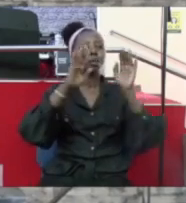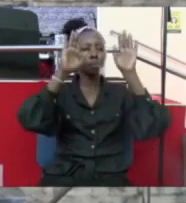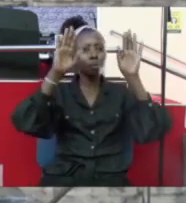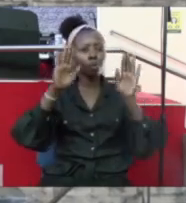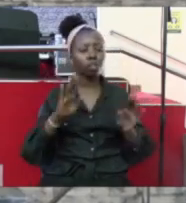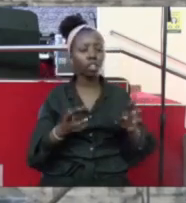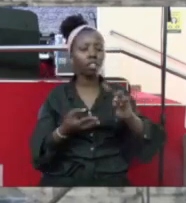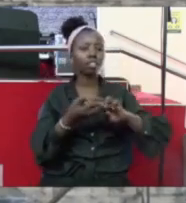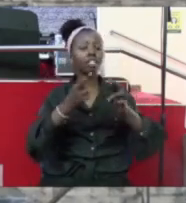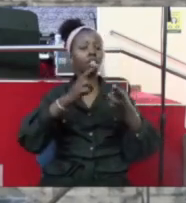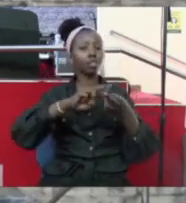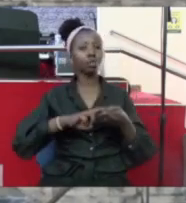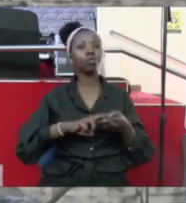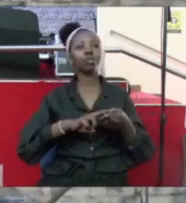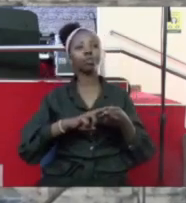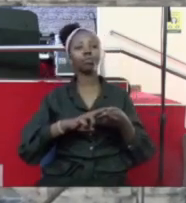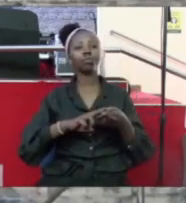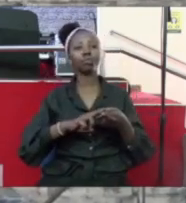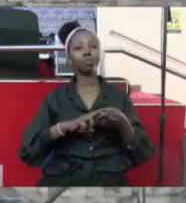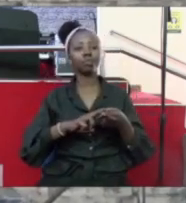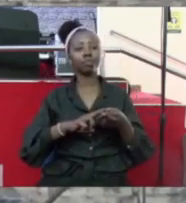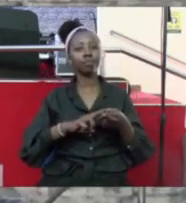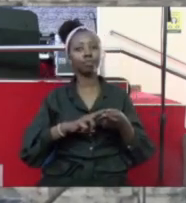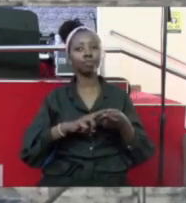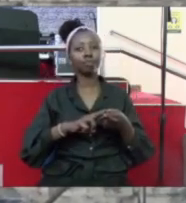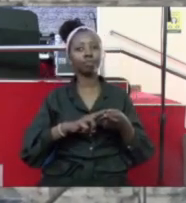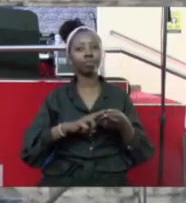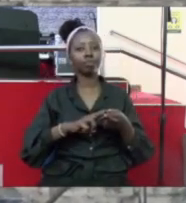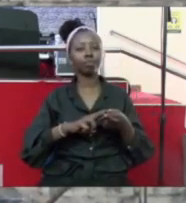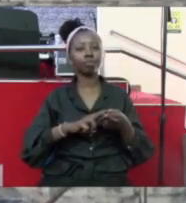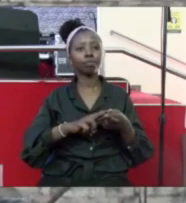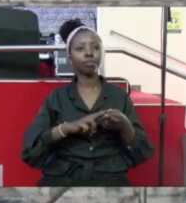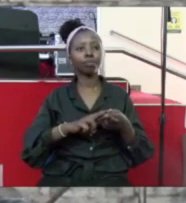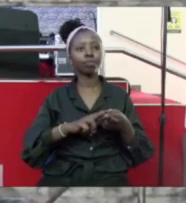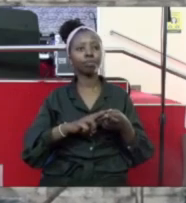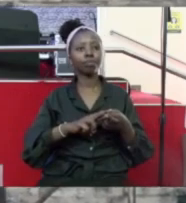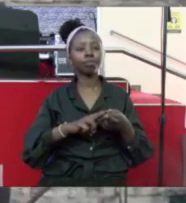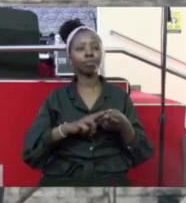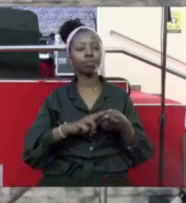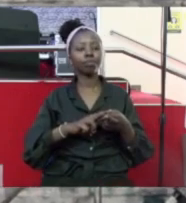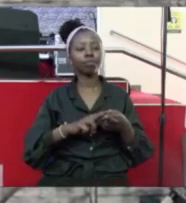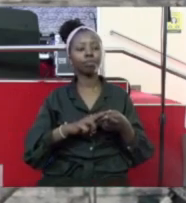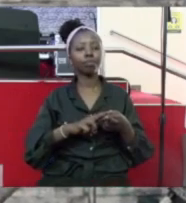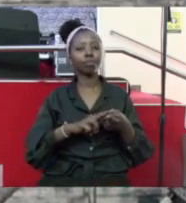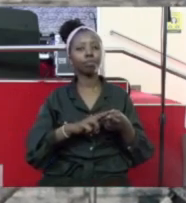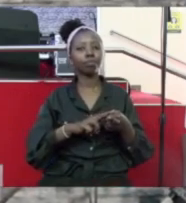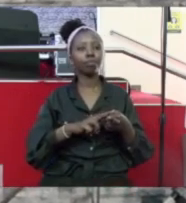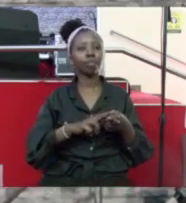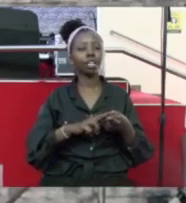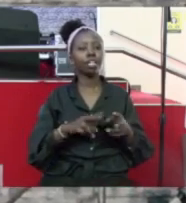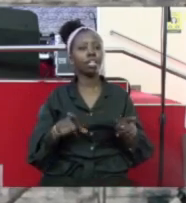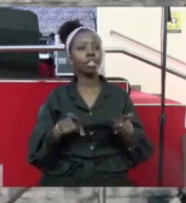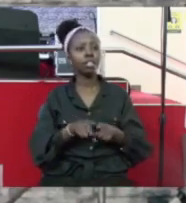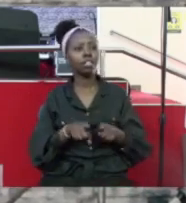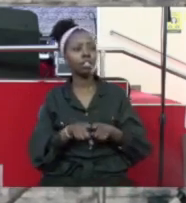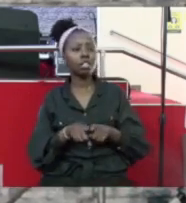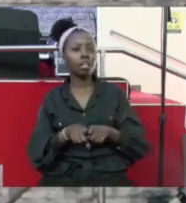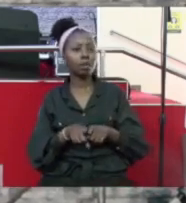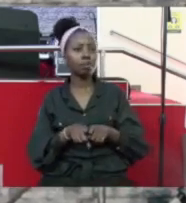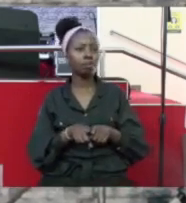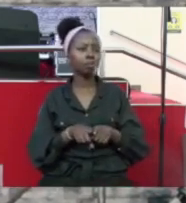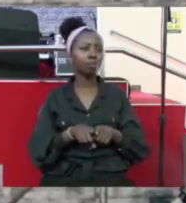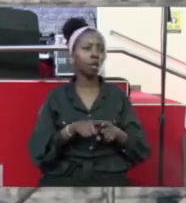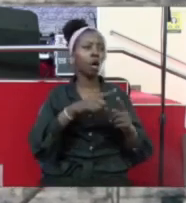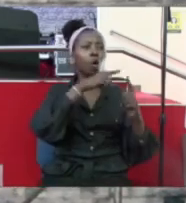tumeona kwamba tunaweza tukao watu wa kutengeneza mahusiano mazuri. That and this will positively impact your generations. Hivi